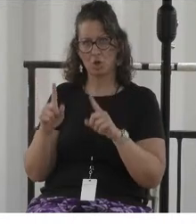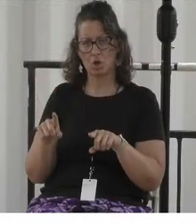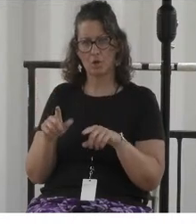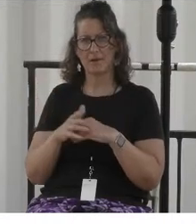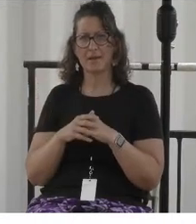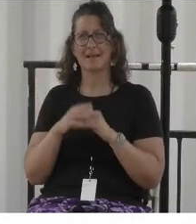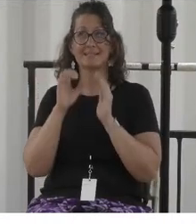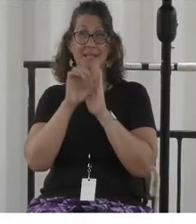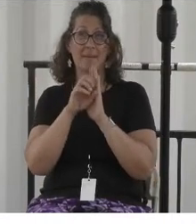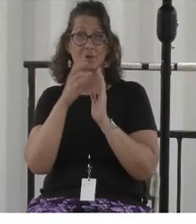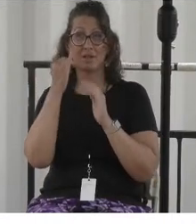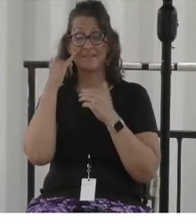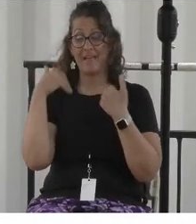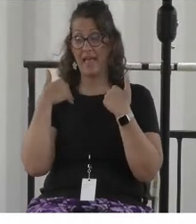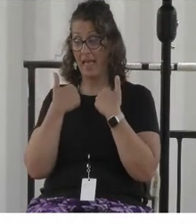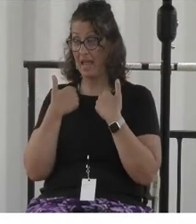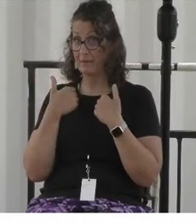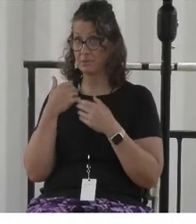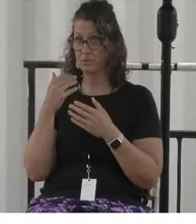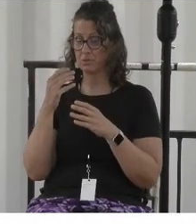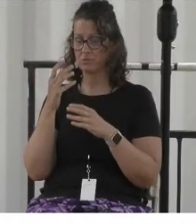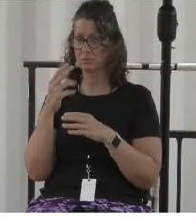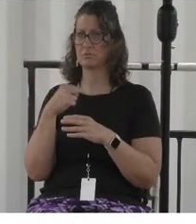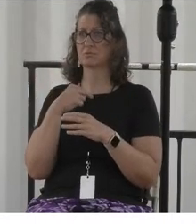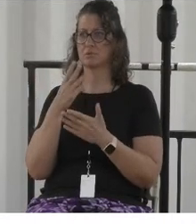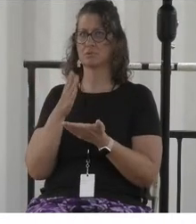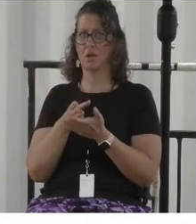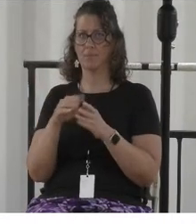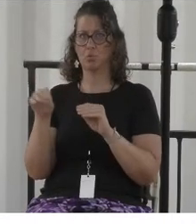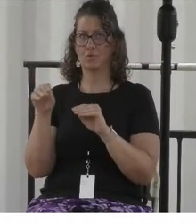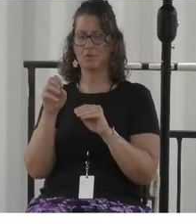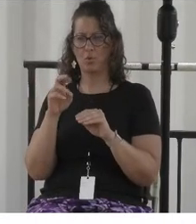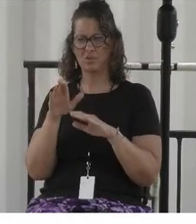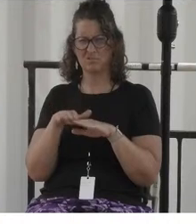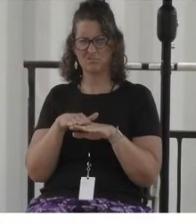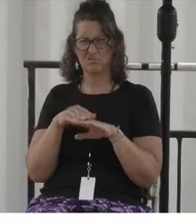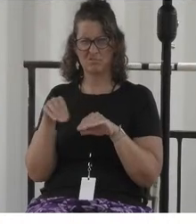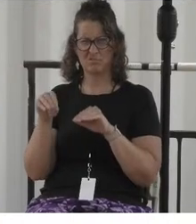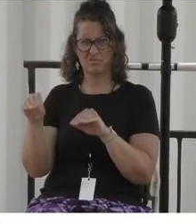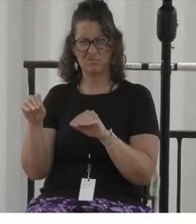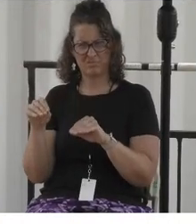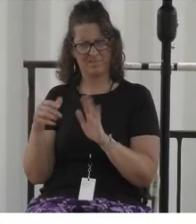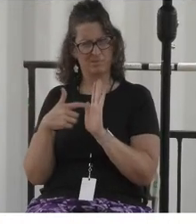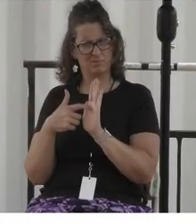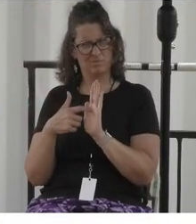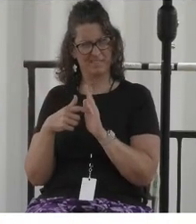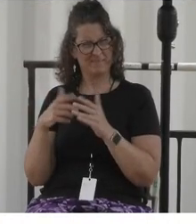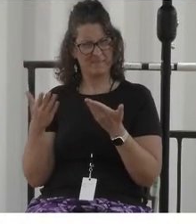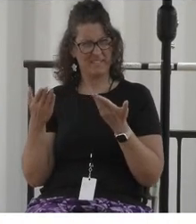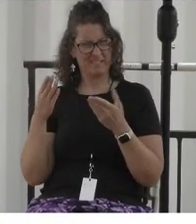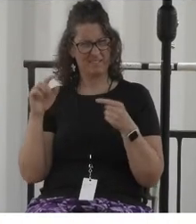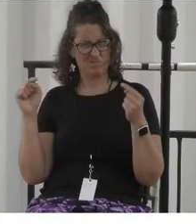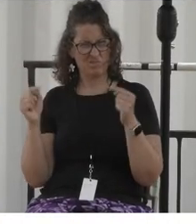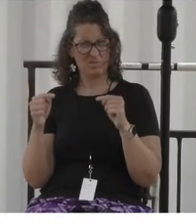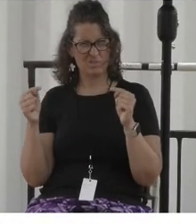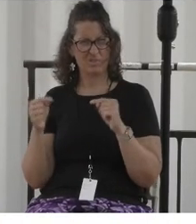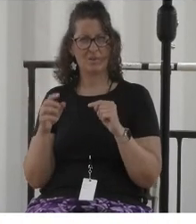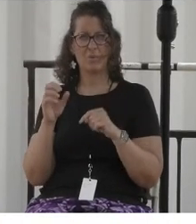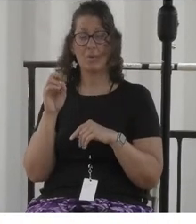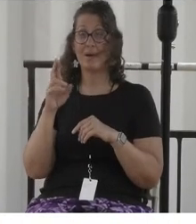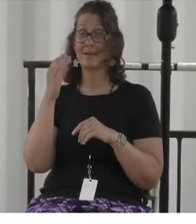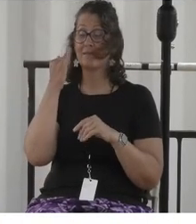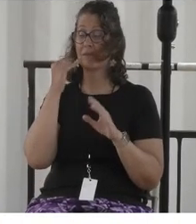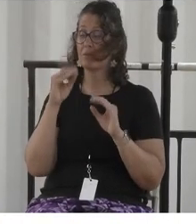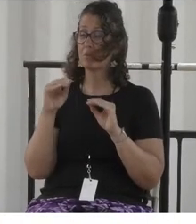example, if animals have stopped moving or are moving too slowly, perhaps indicating that they're injured, or if